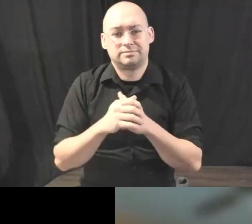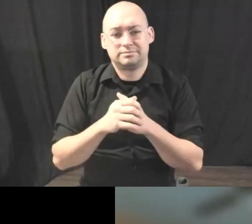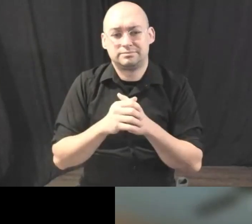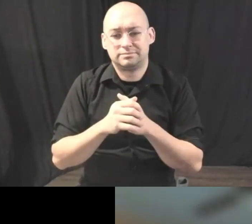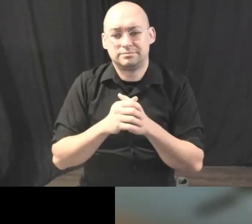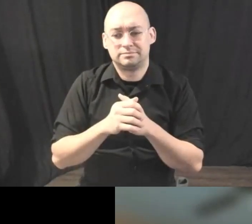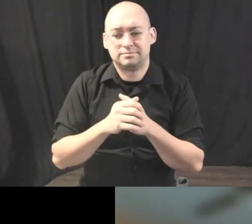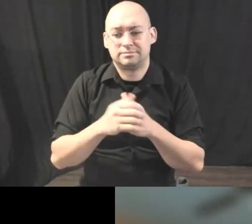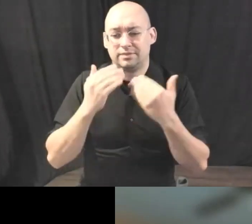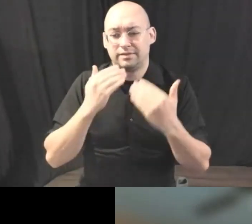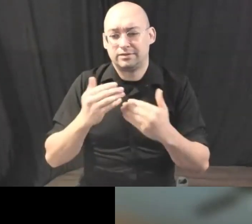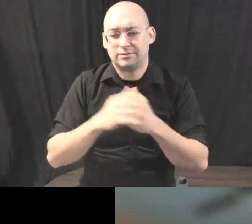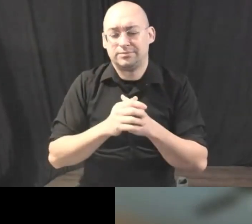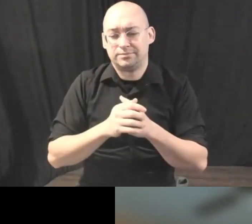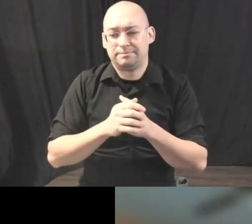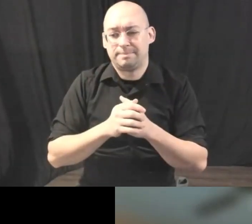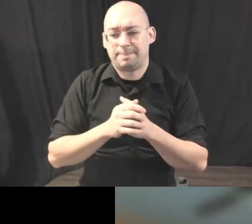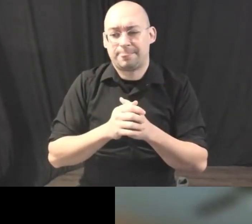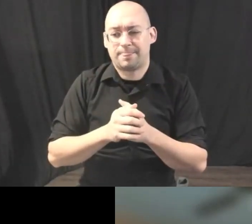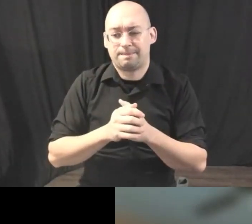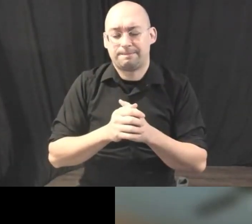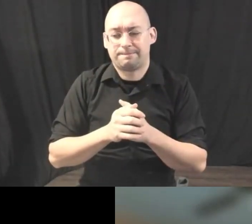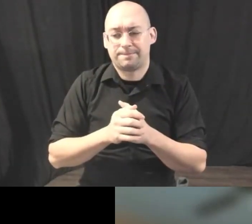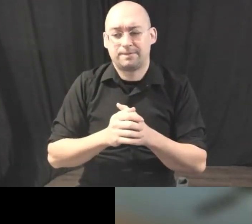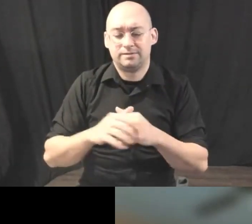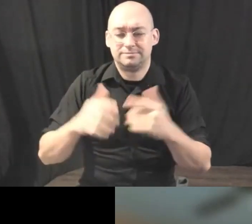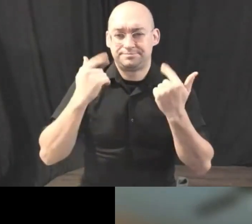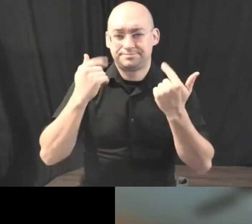Thank you so much. Caring group, thank you.